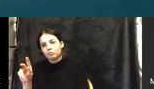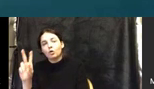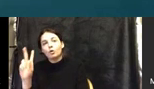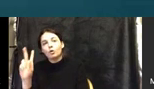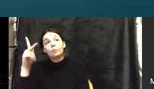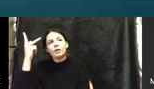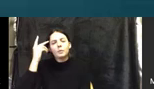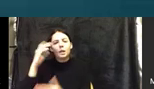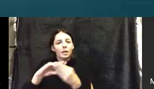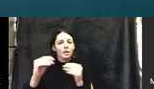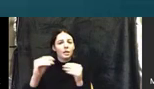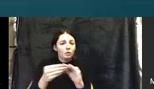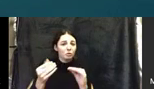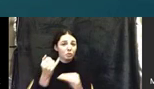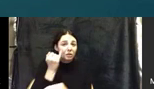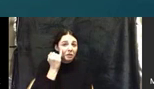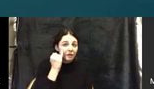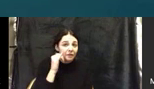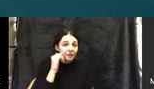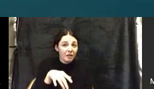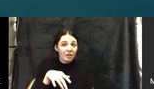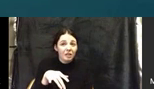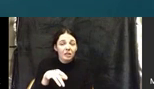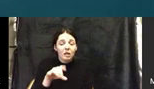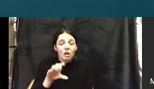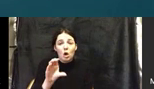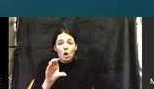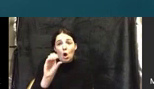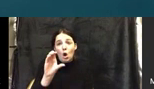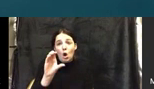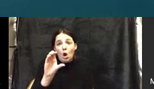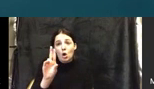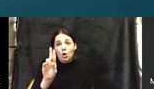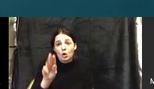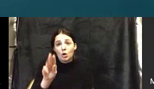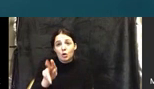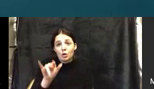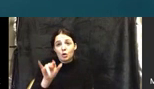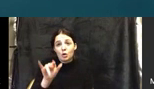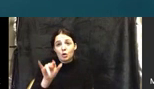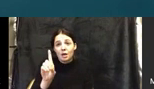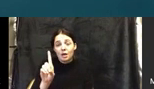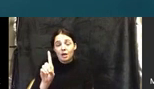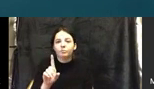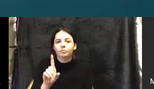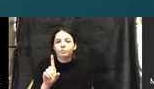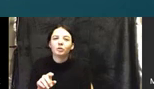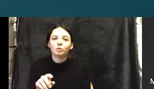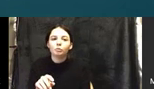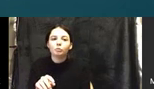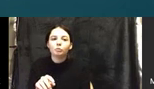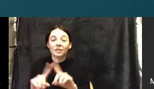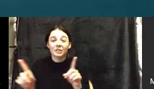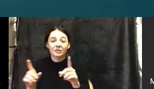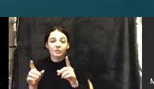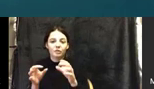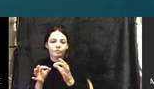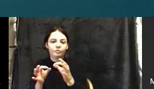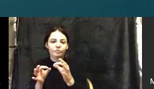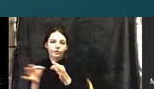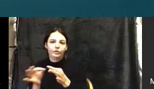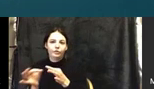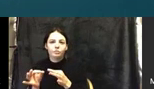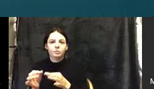I put Fox News up there because they also have their own ways of describing things. They do not call it Judea and Samaria,